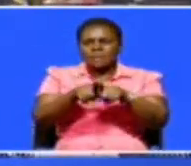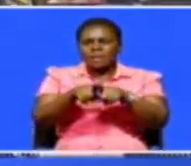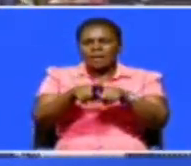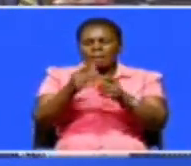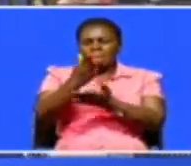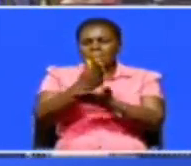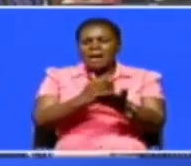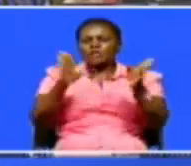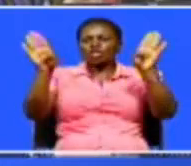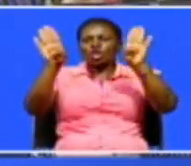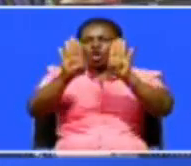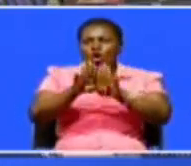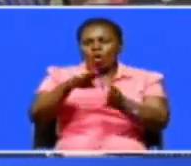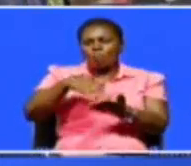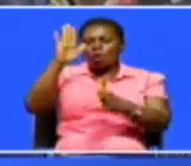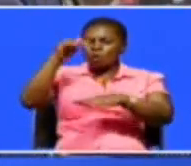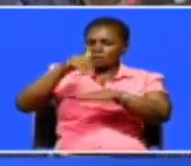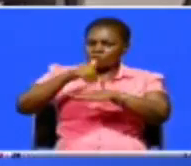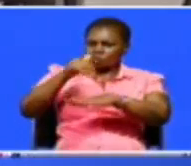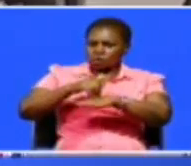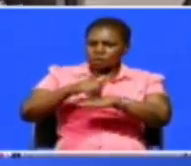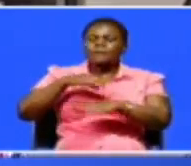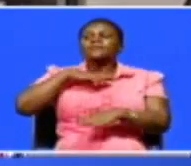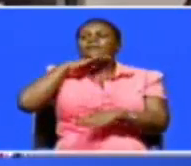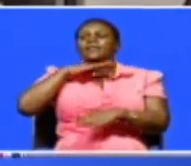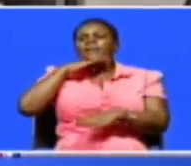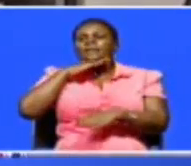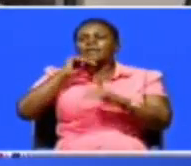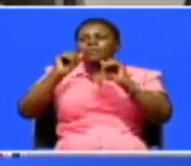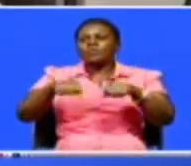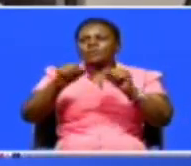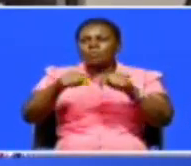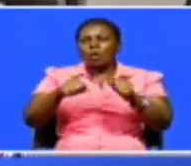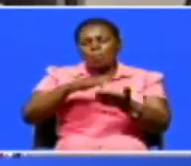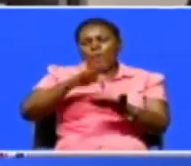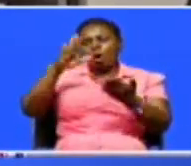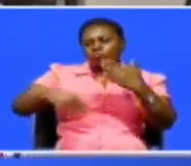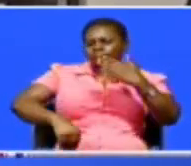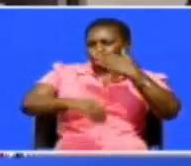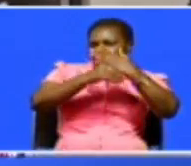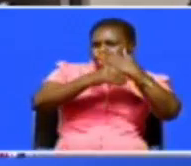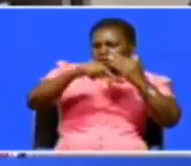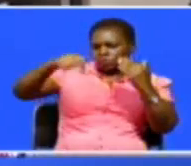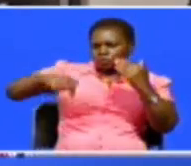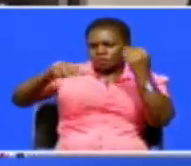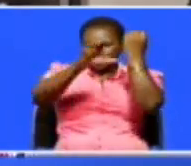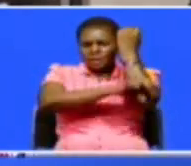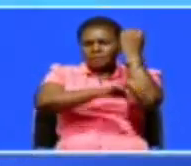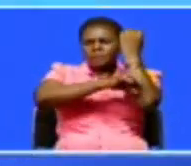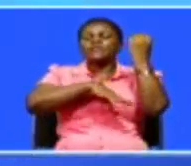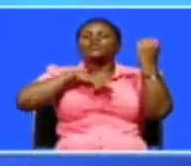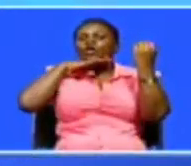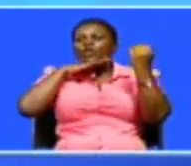partial lockdown. The rising number of infections and fatalities may see these measures further extended. Today, the country's death toll